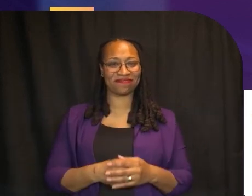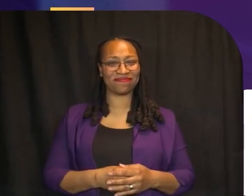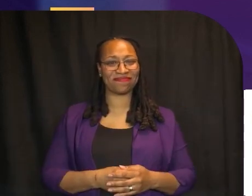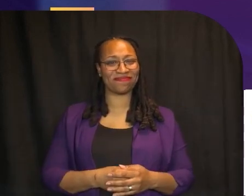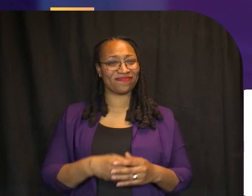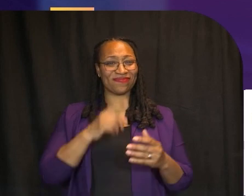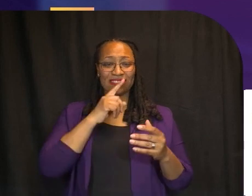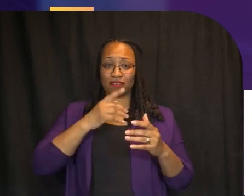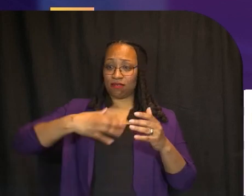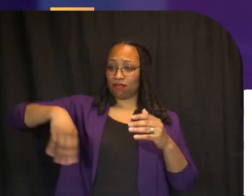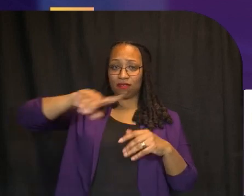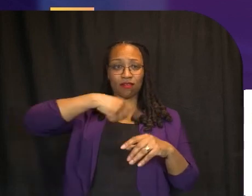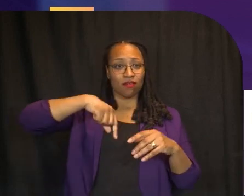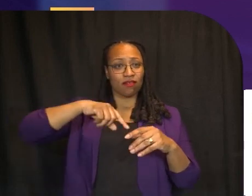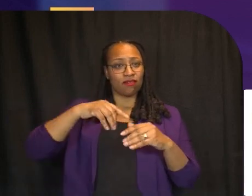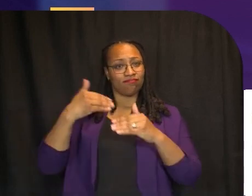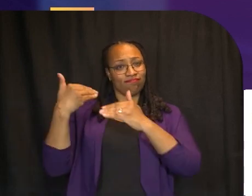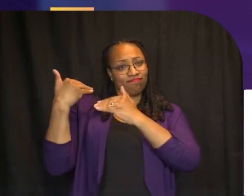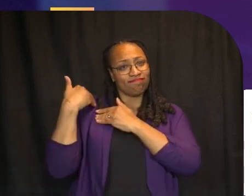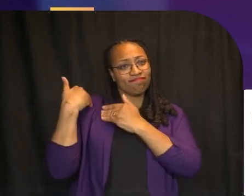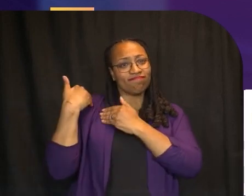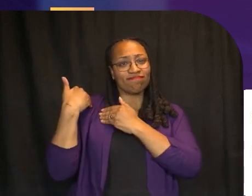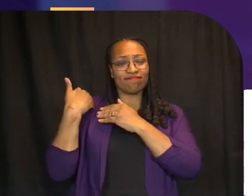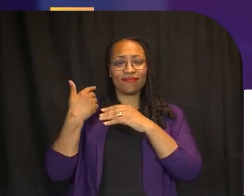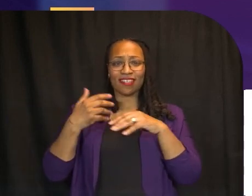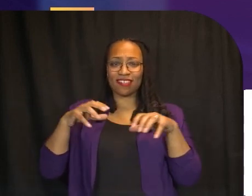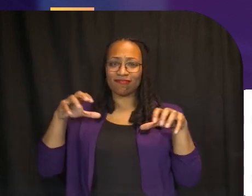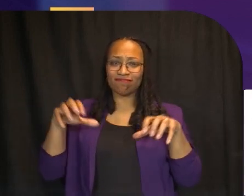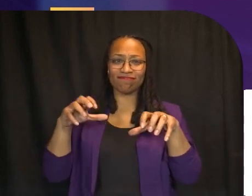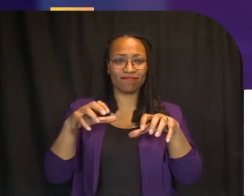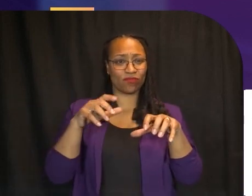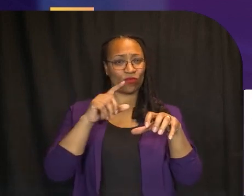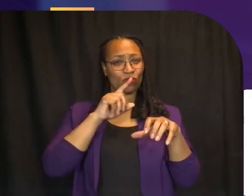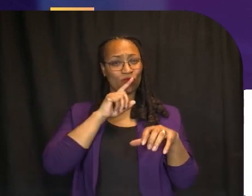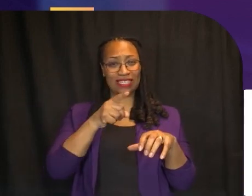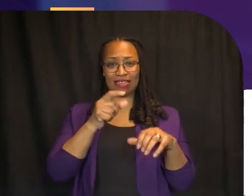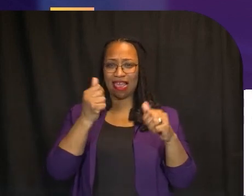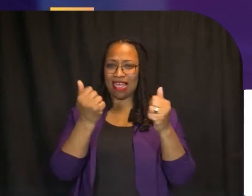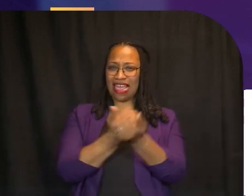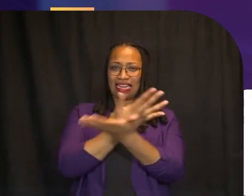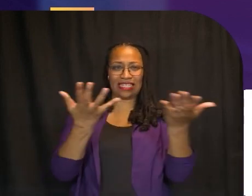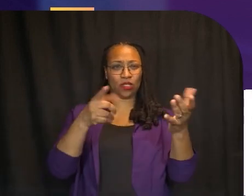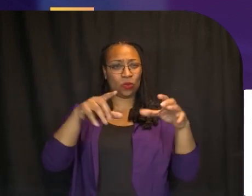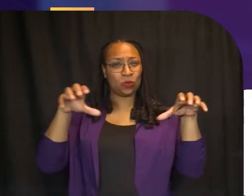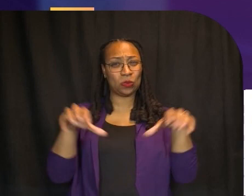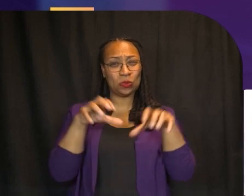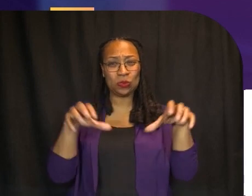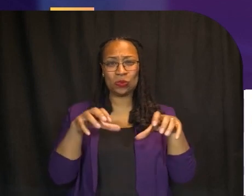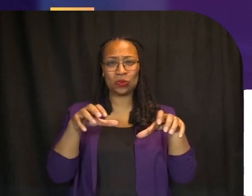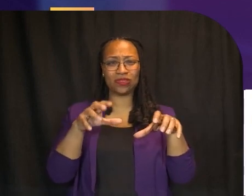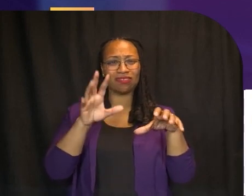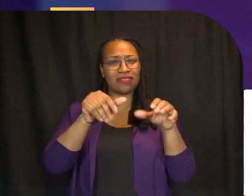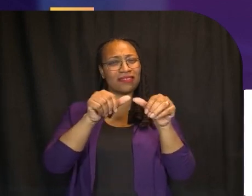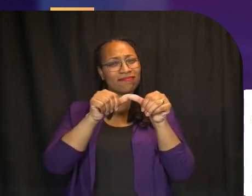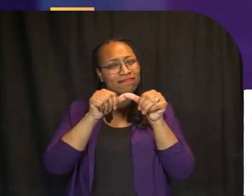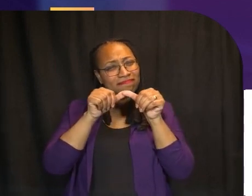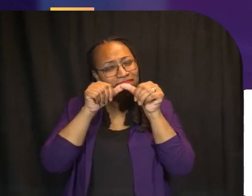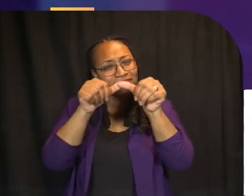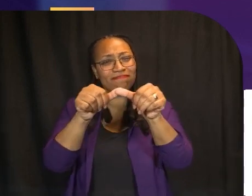sure every disabled person's identity is respected and celebrated.